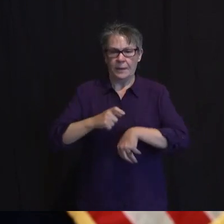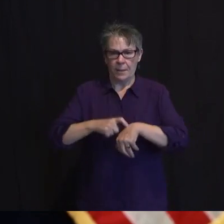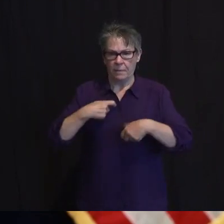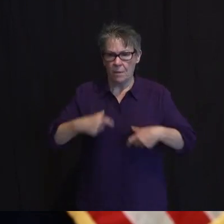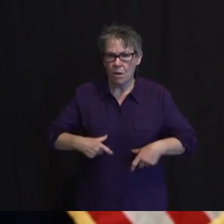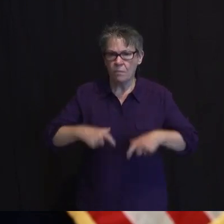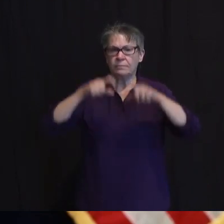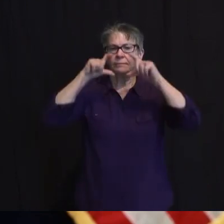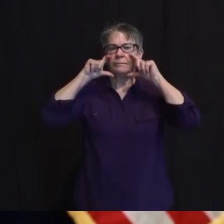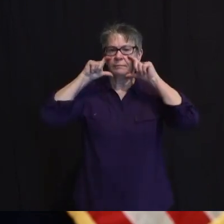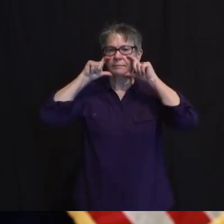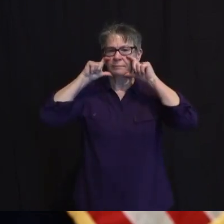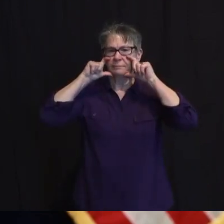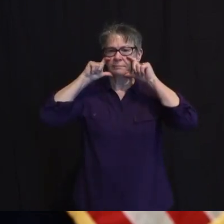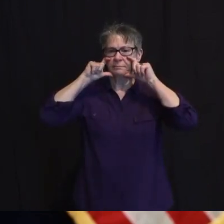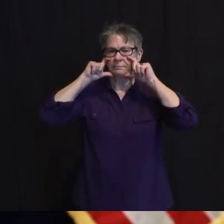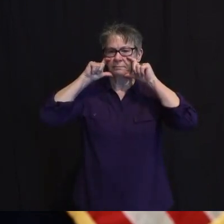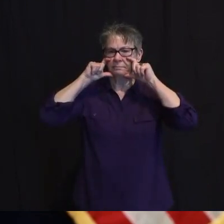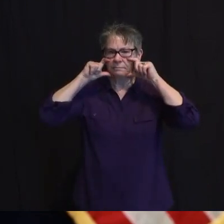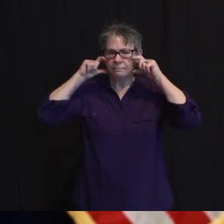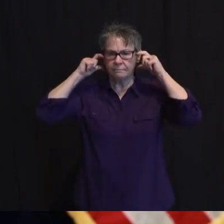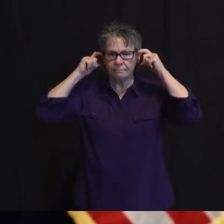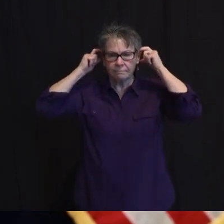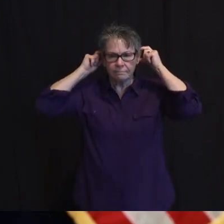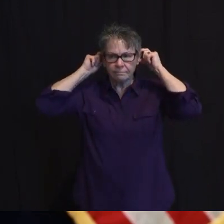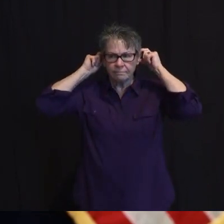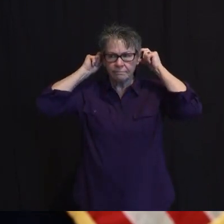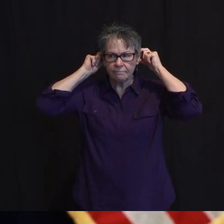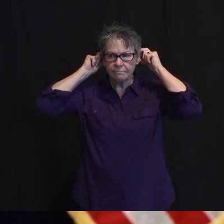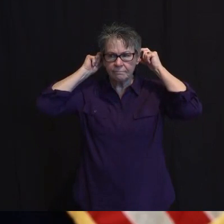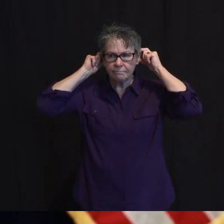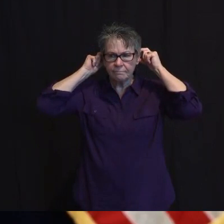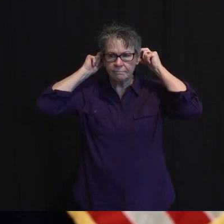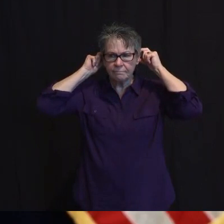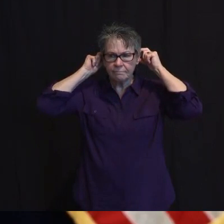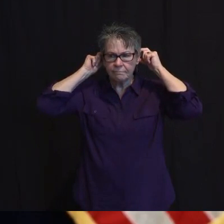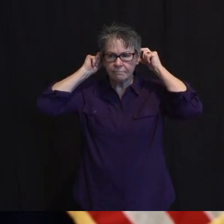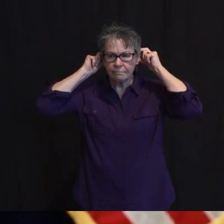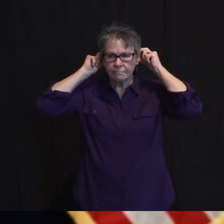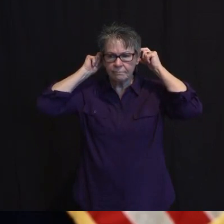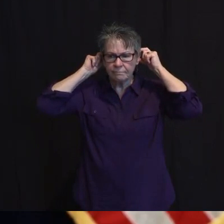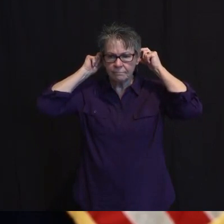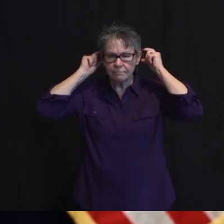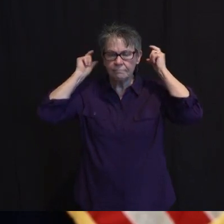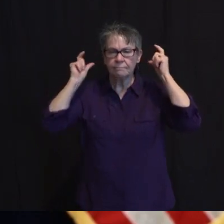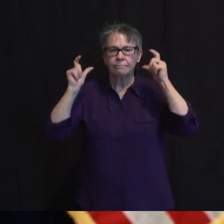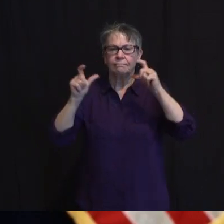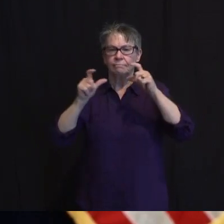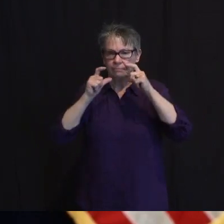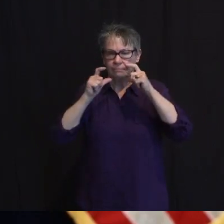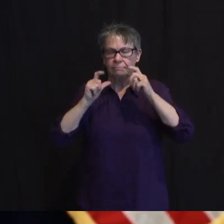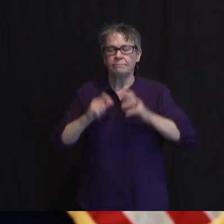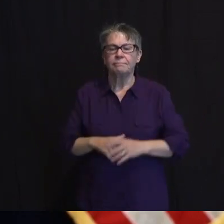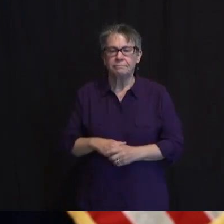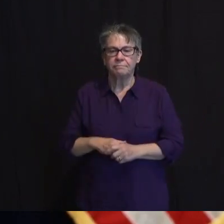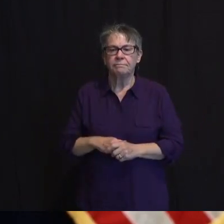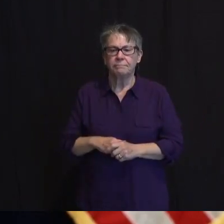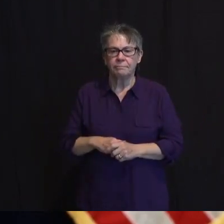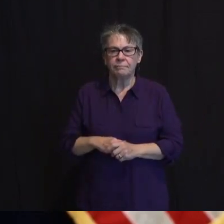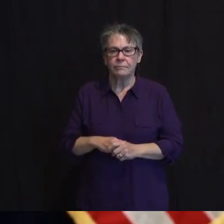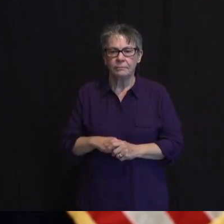watching from home, literally everybody else here has got something on, and we'll all put ours back on right now. Again, keep doing what you're doing.